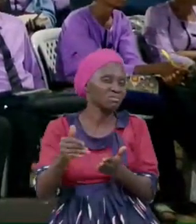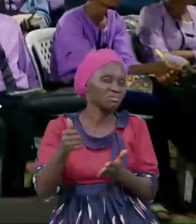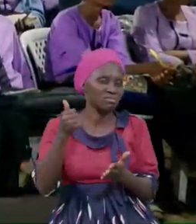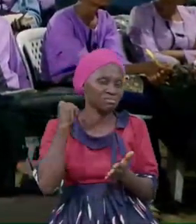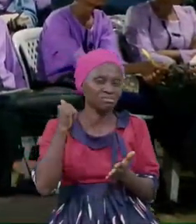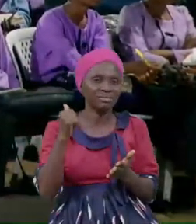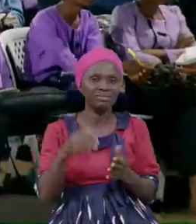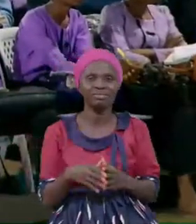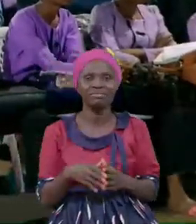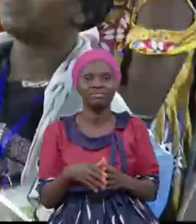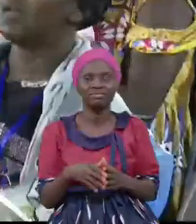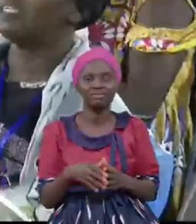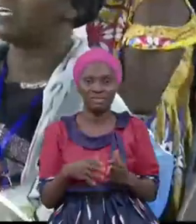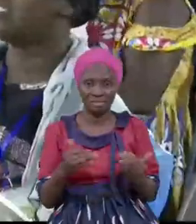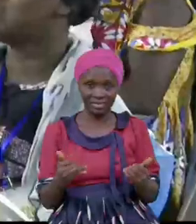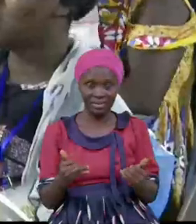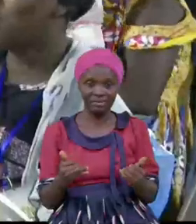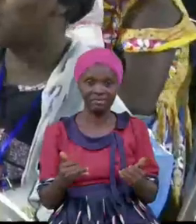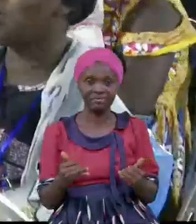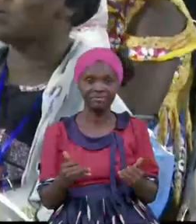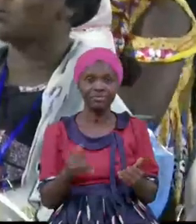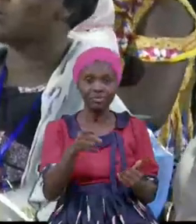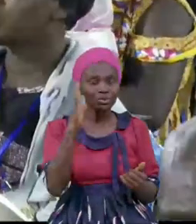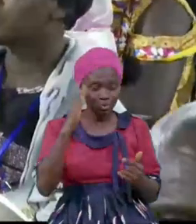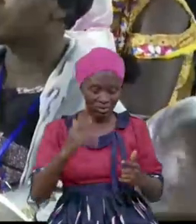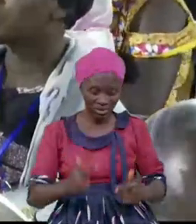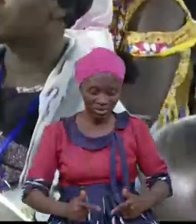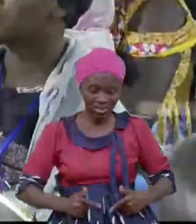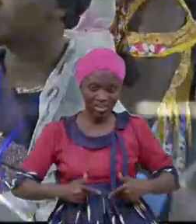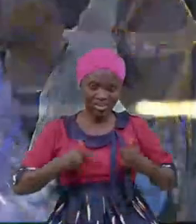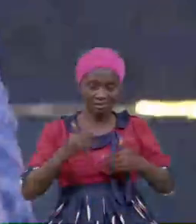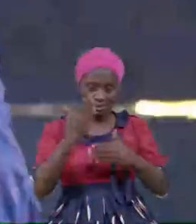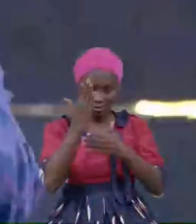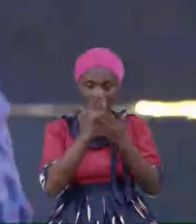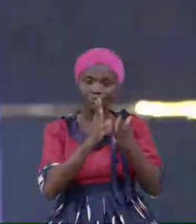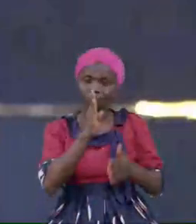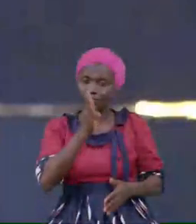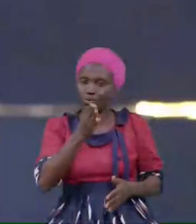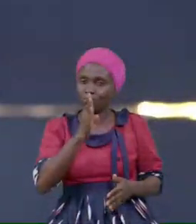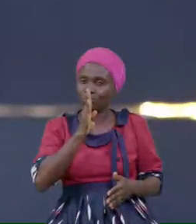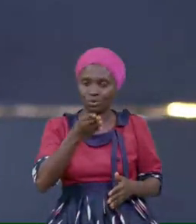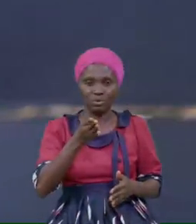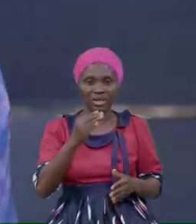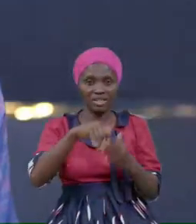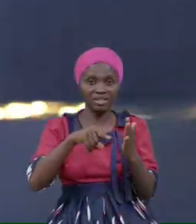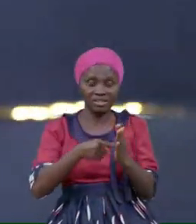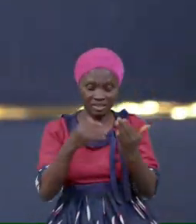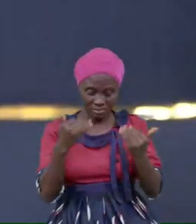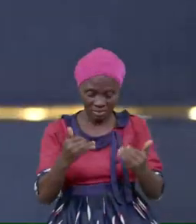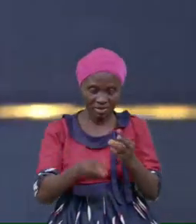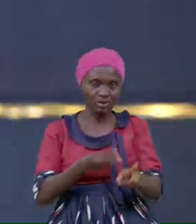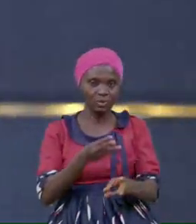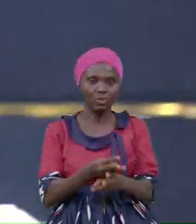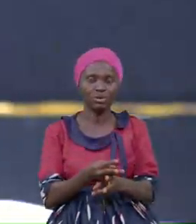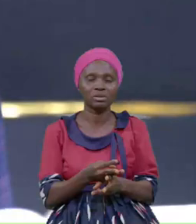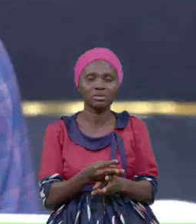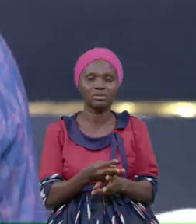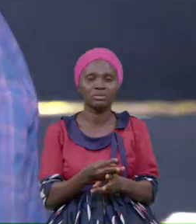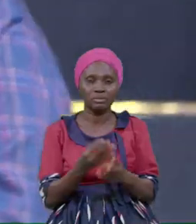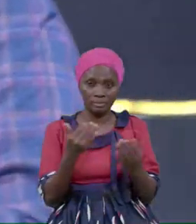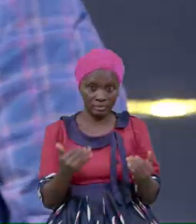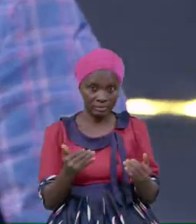Tell me. In this present world, let me tell you something. Many of the things we